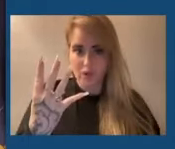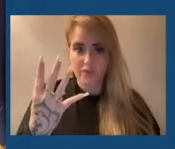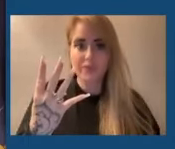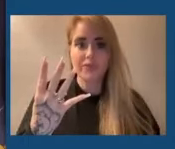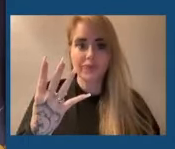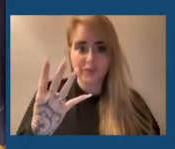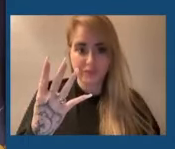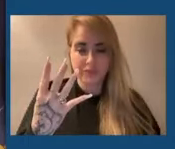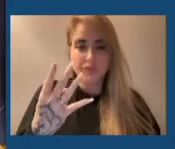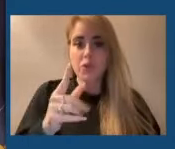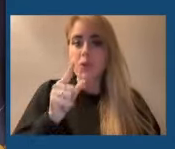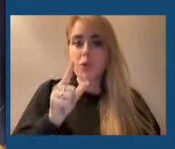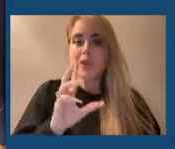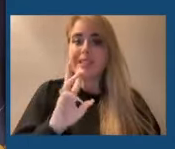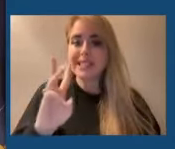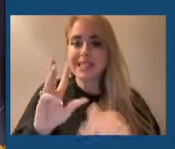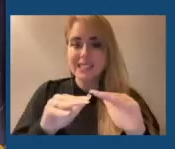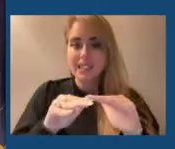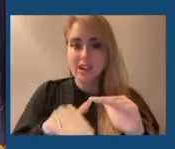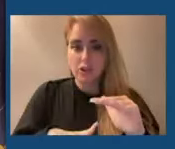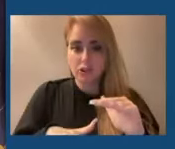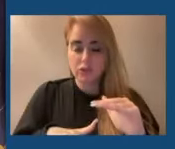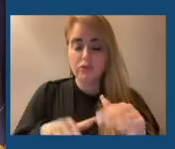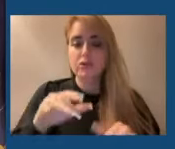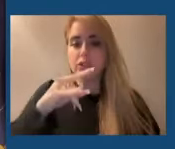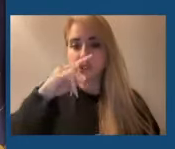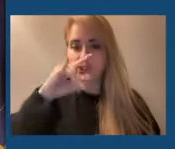4, 6 and under, childcare,